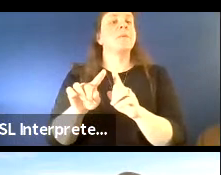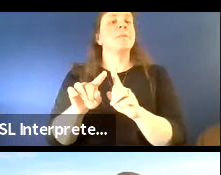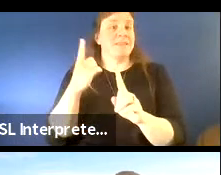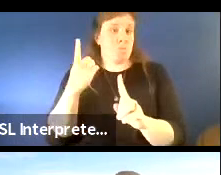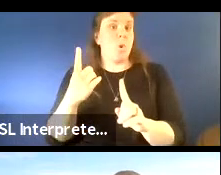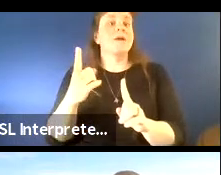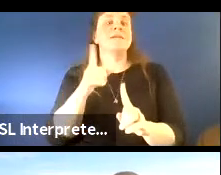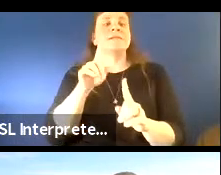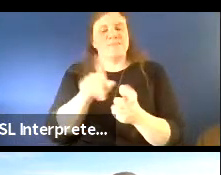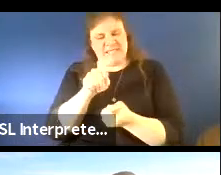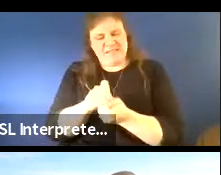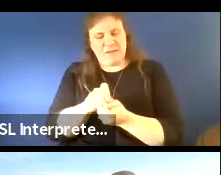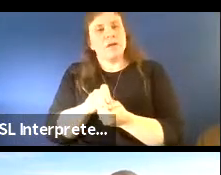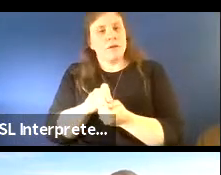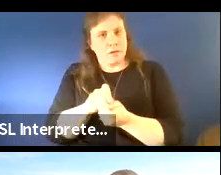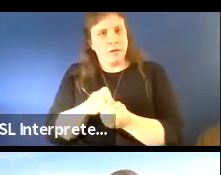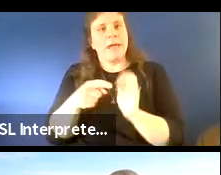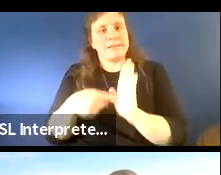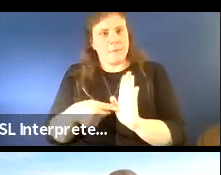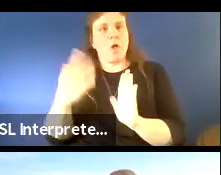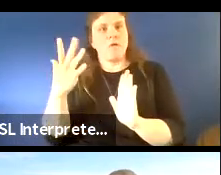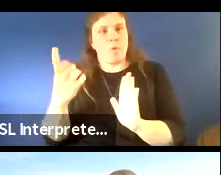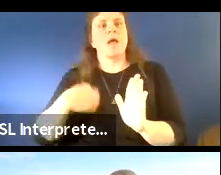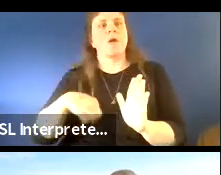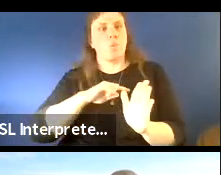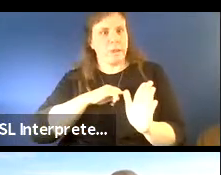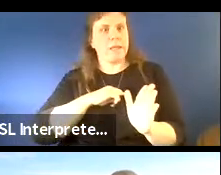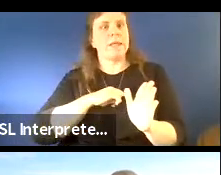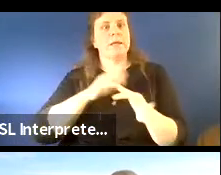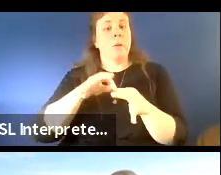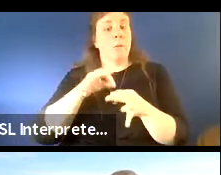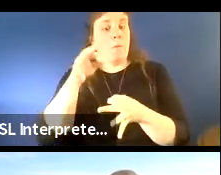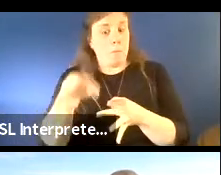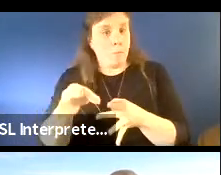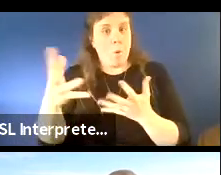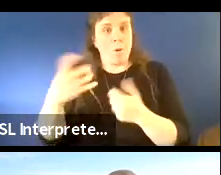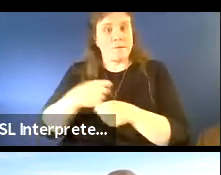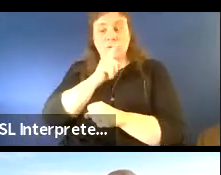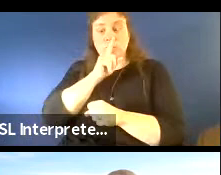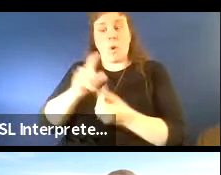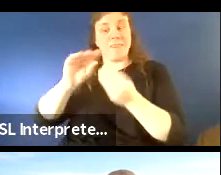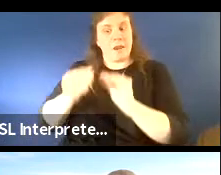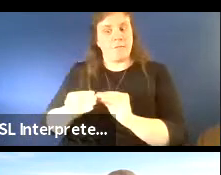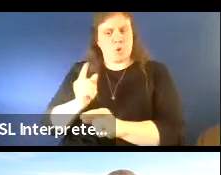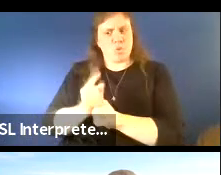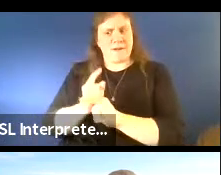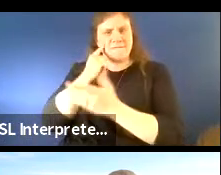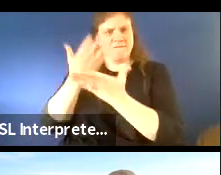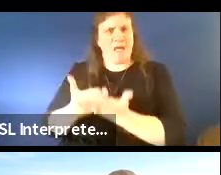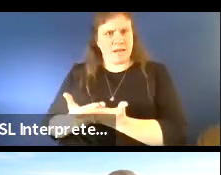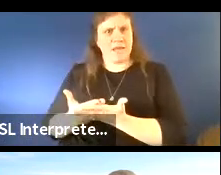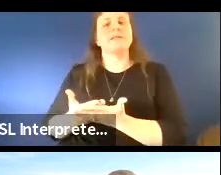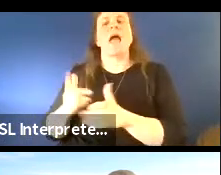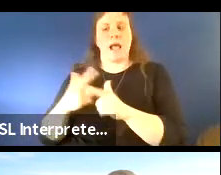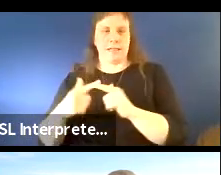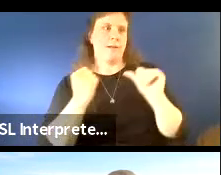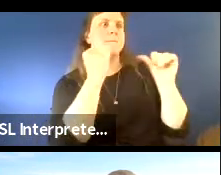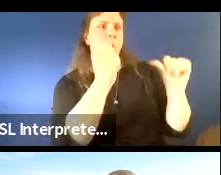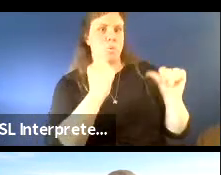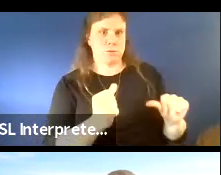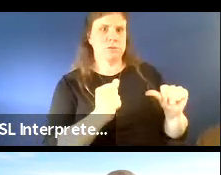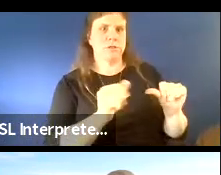of why we agree with you. We want to have good data, and we want to get it posted and show it. So there is going to be some